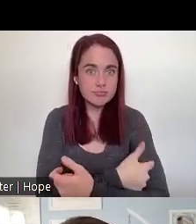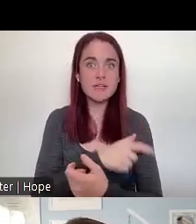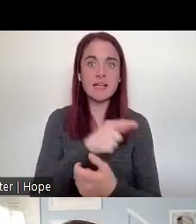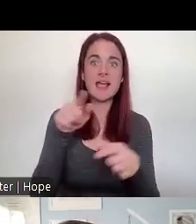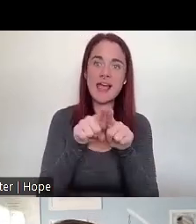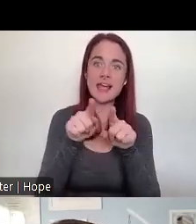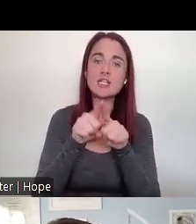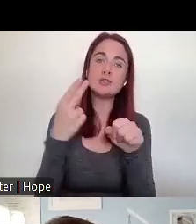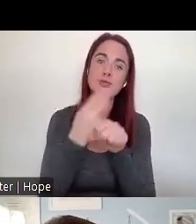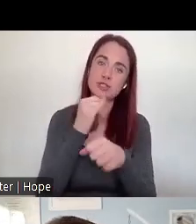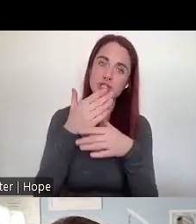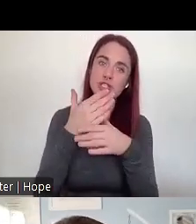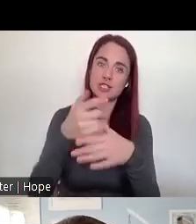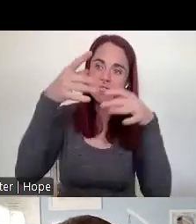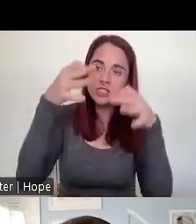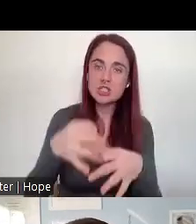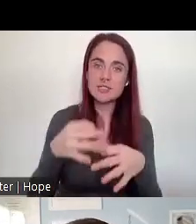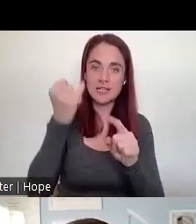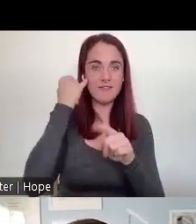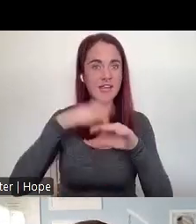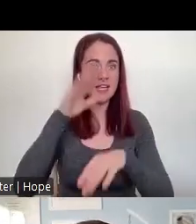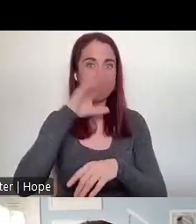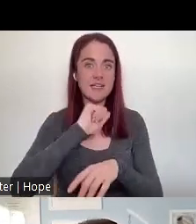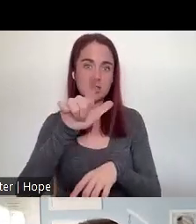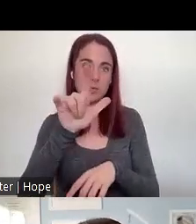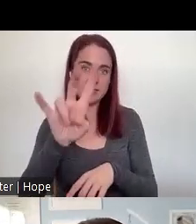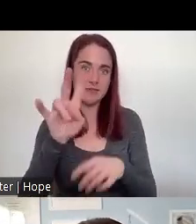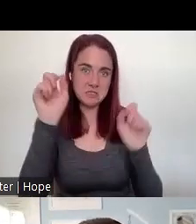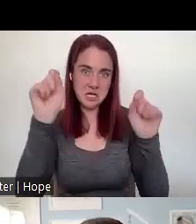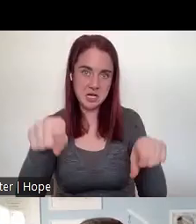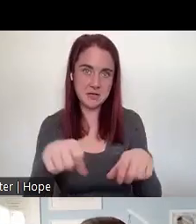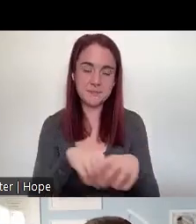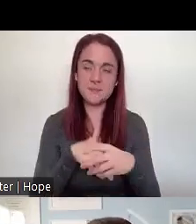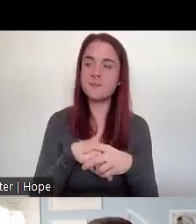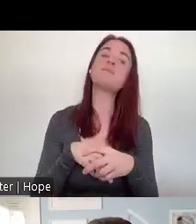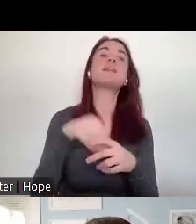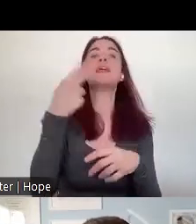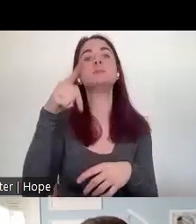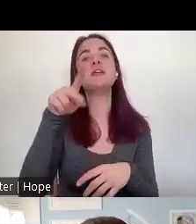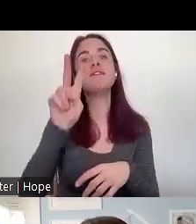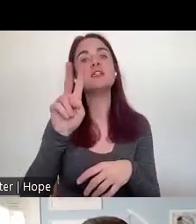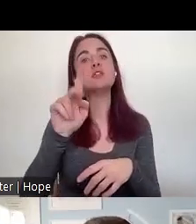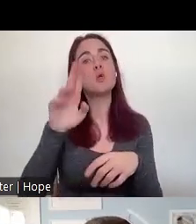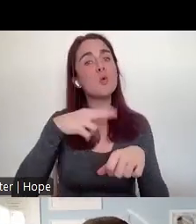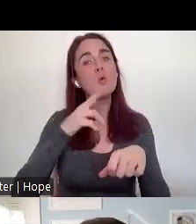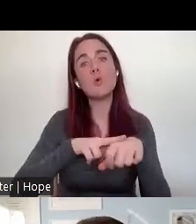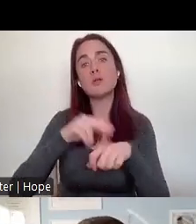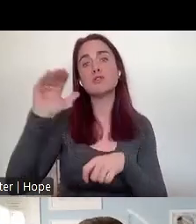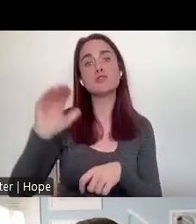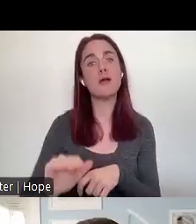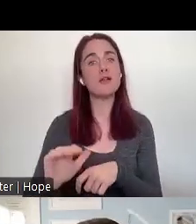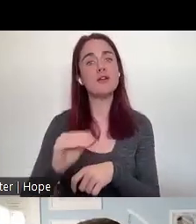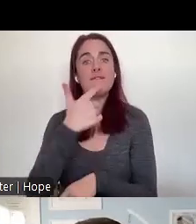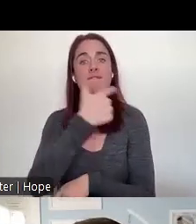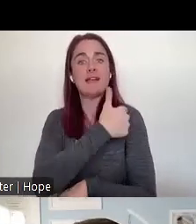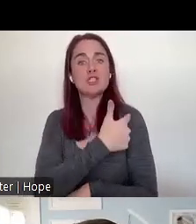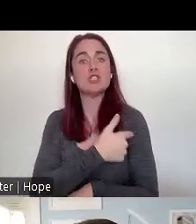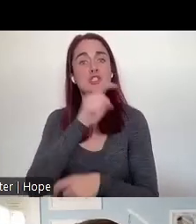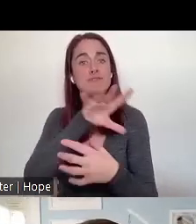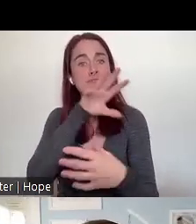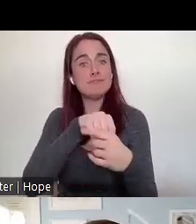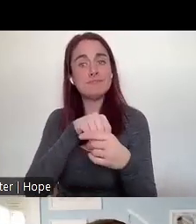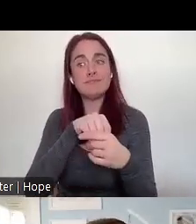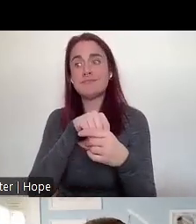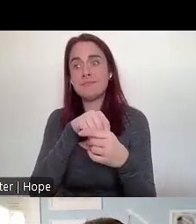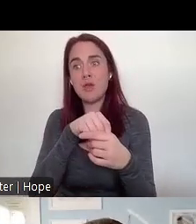decision making if someone's over 27. The HPV is a normal childhood vaccination and should be bundled with the rest of